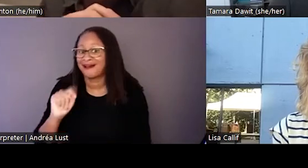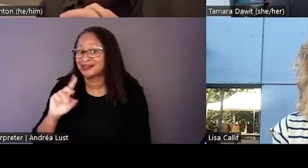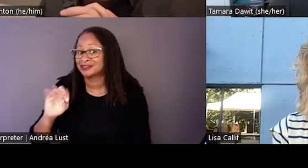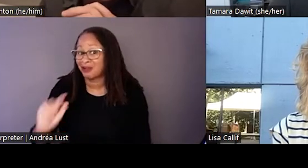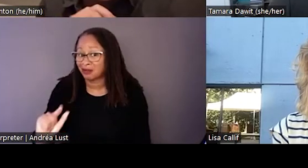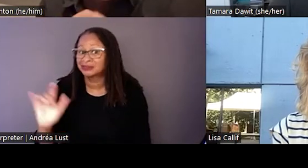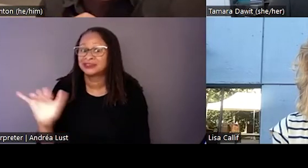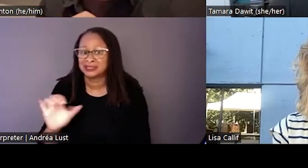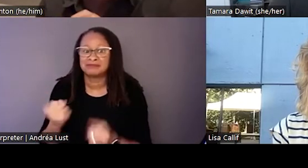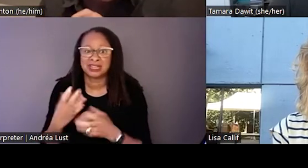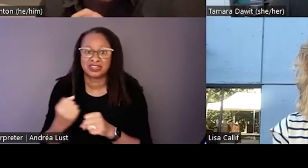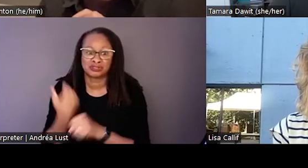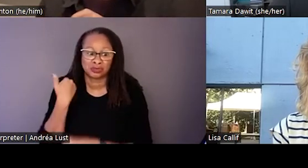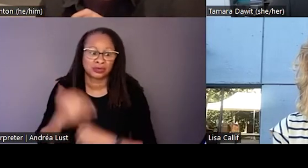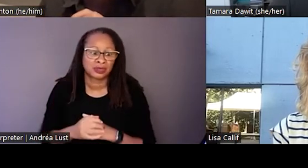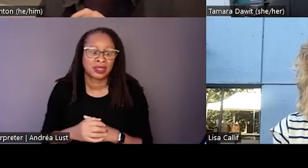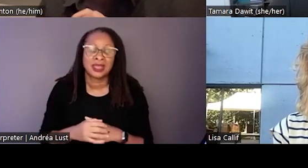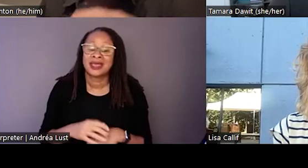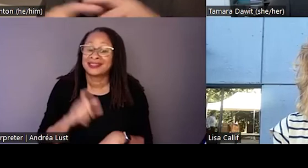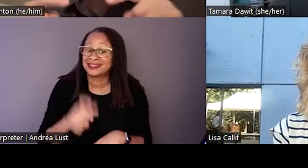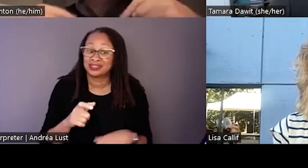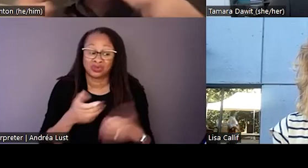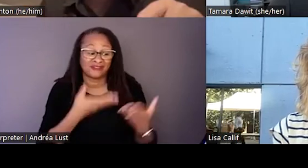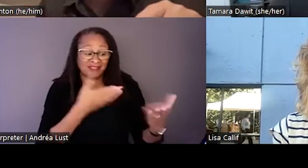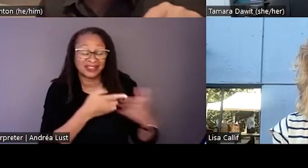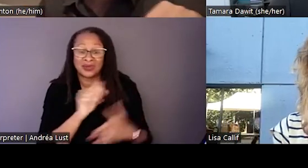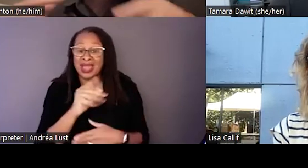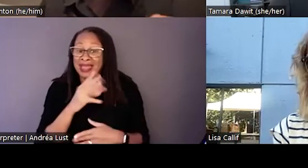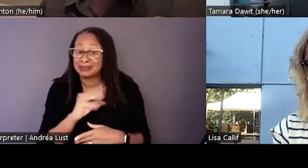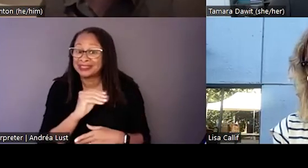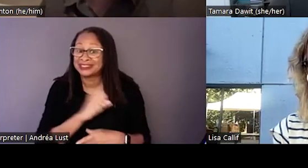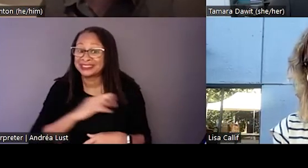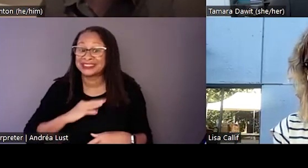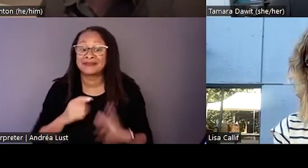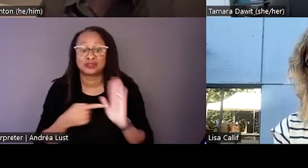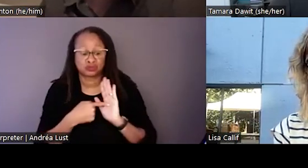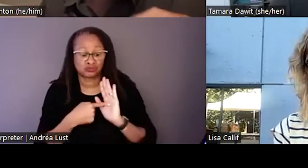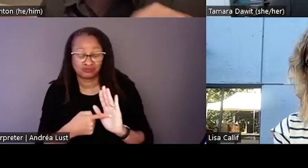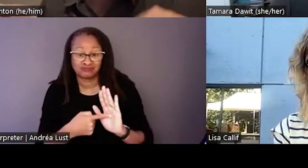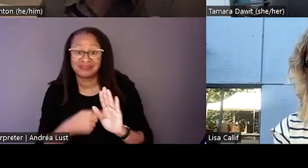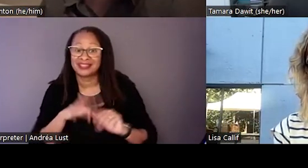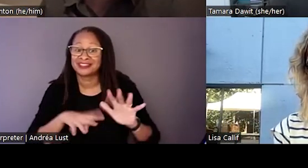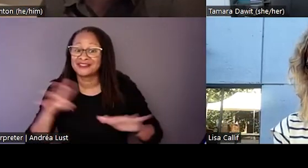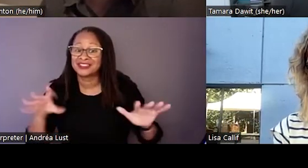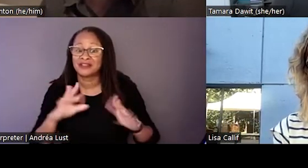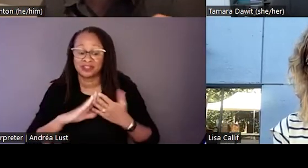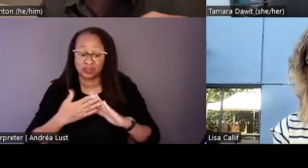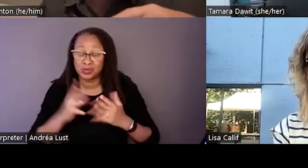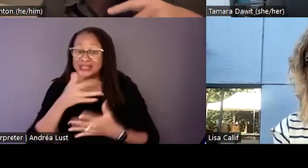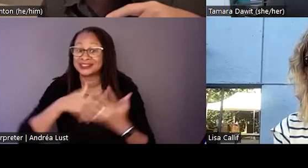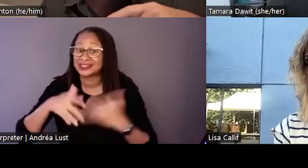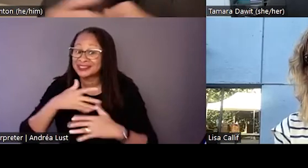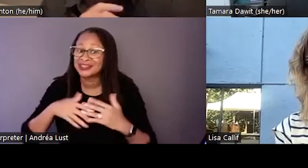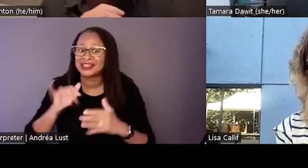need to diversify their admin and their staff so that it reflects the diversity of the communities and societies that